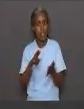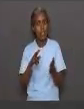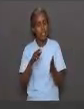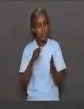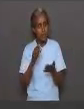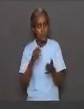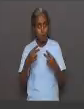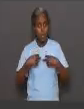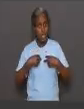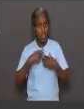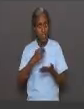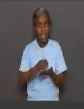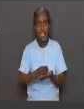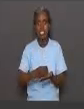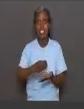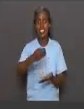have a cylinder.